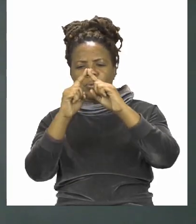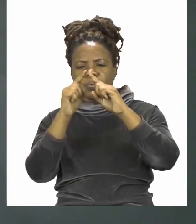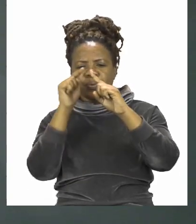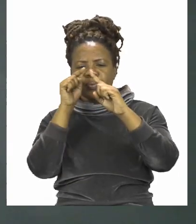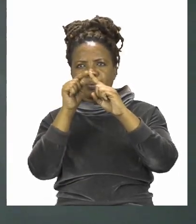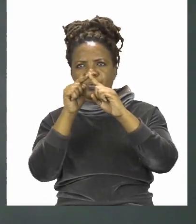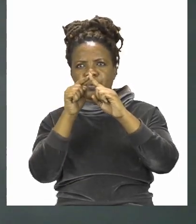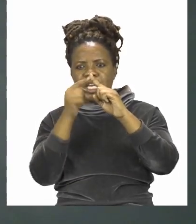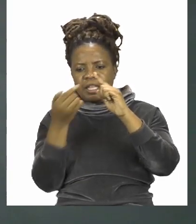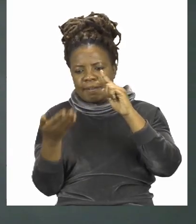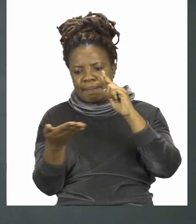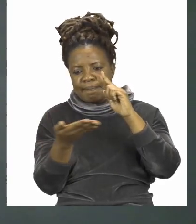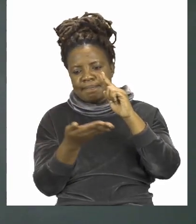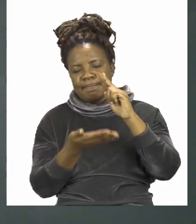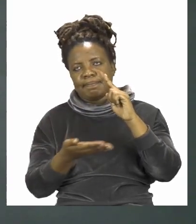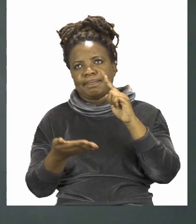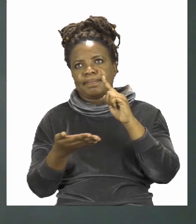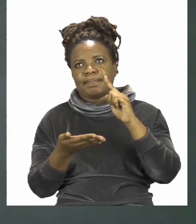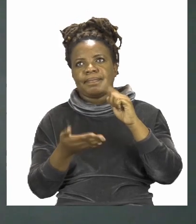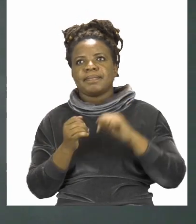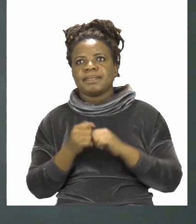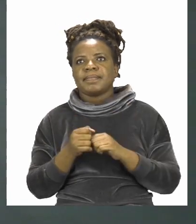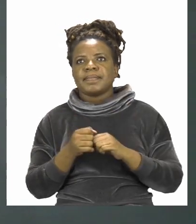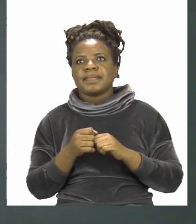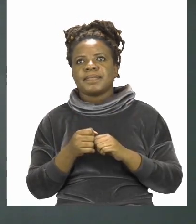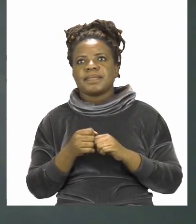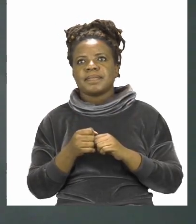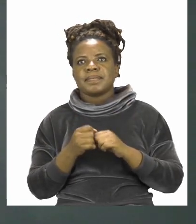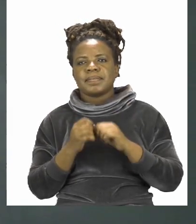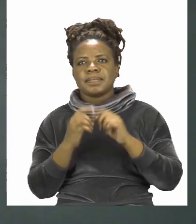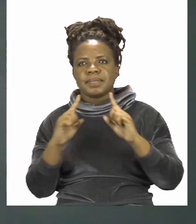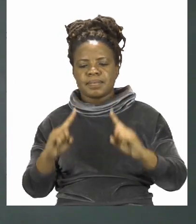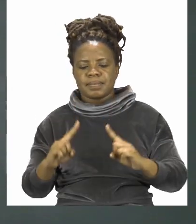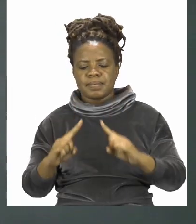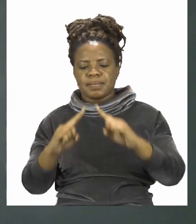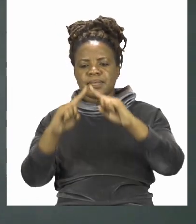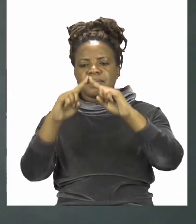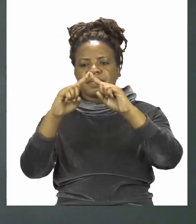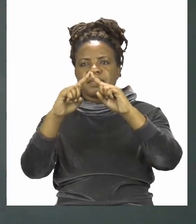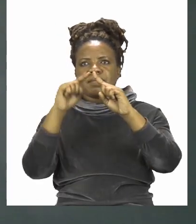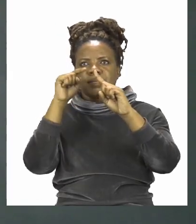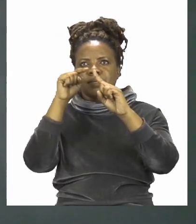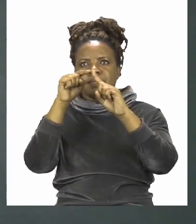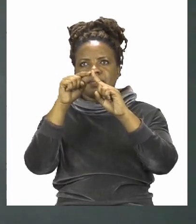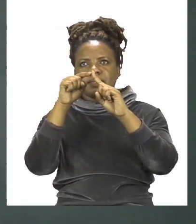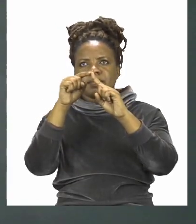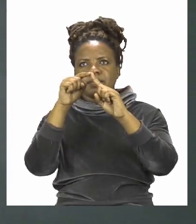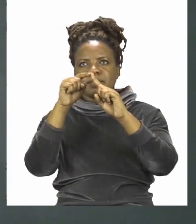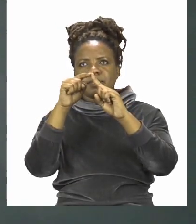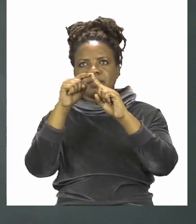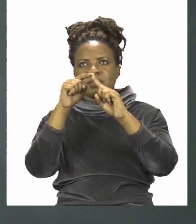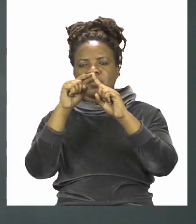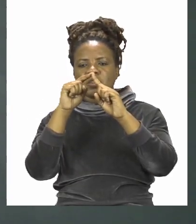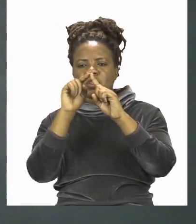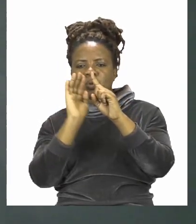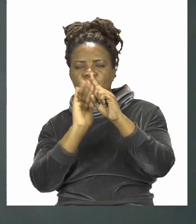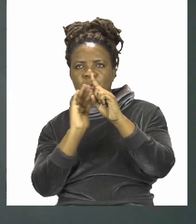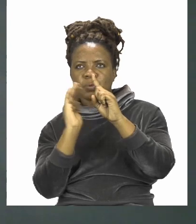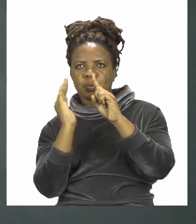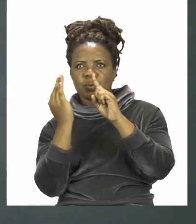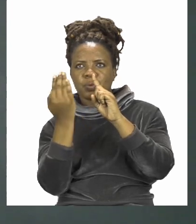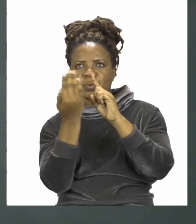pointy top. So, the corner of a cone is up here and it has a